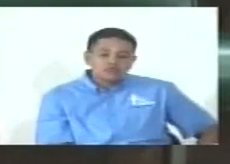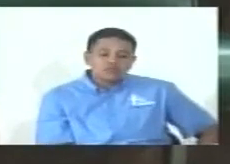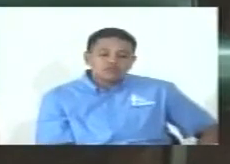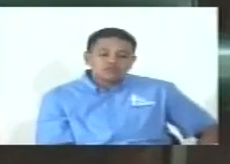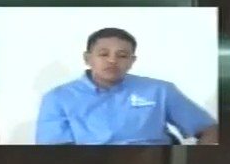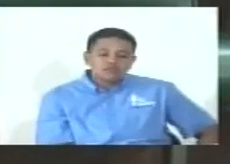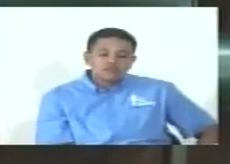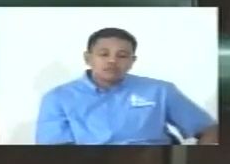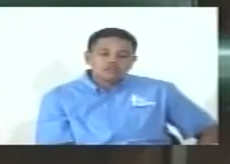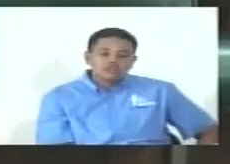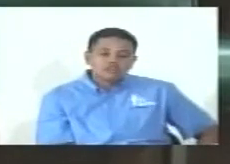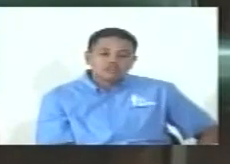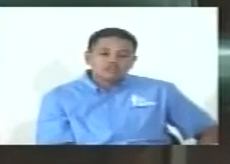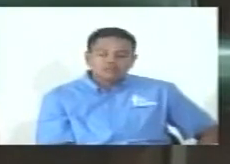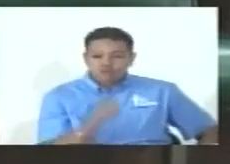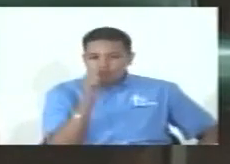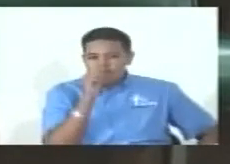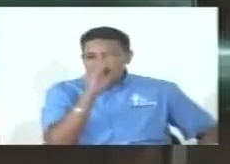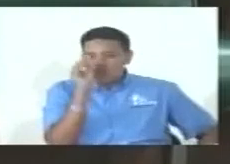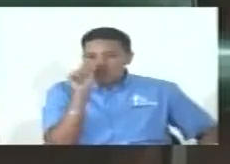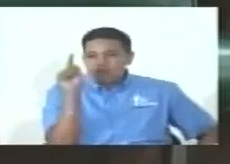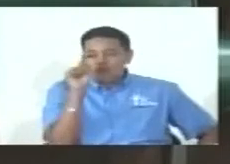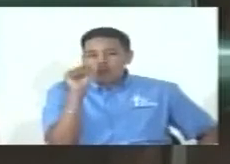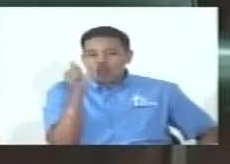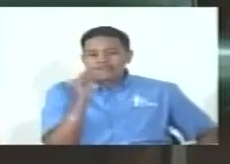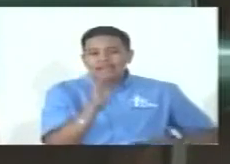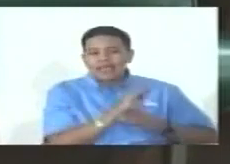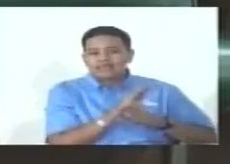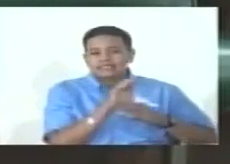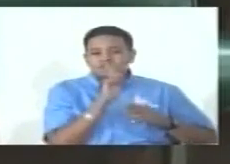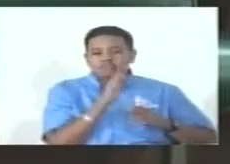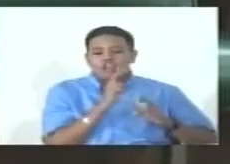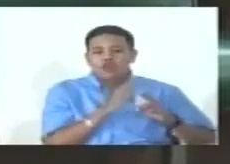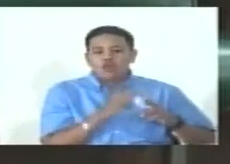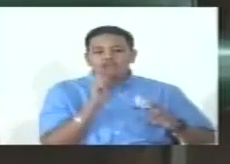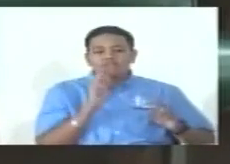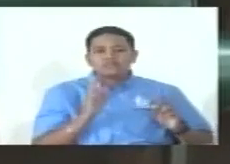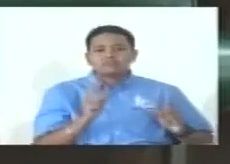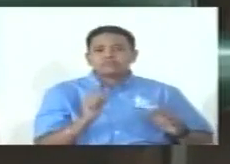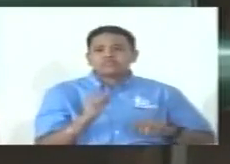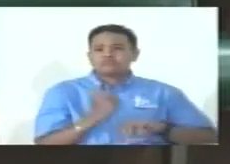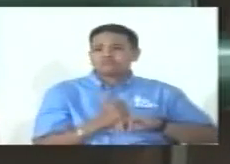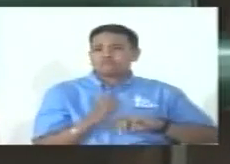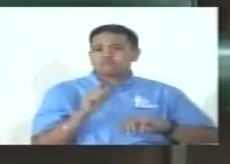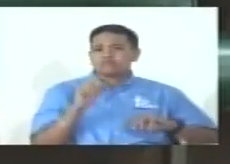The private sector and other entities have been calling for this speedy implementation.